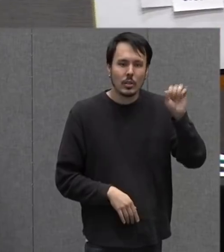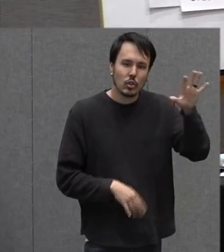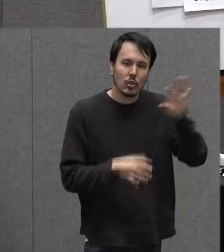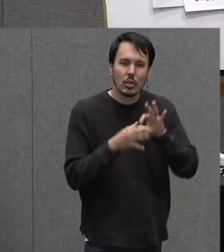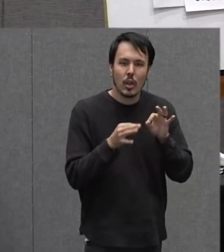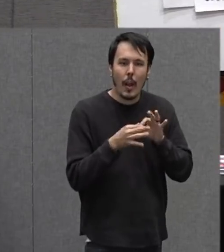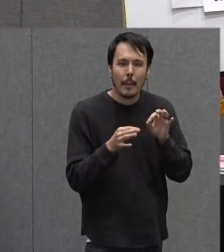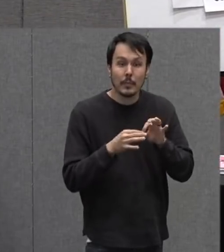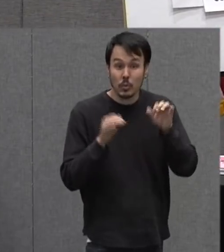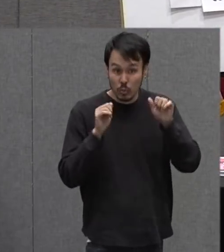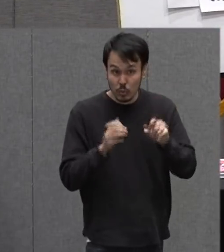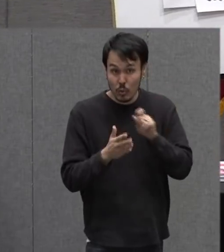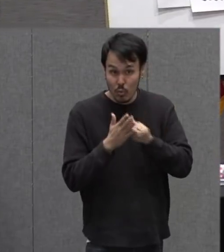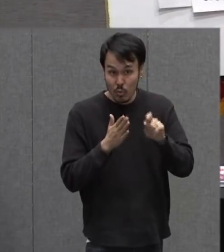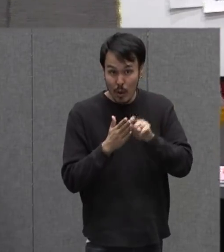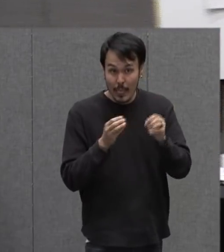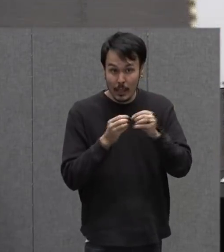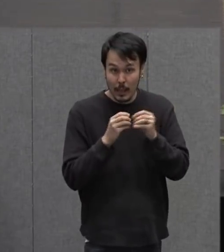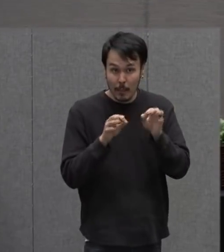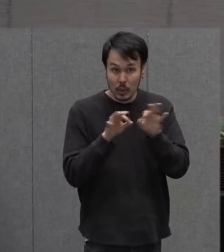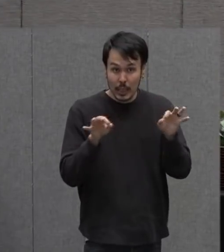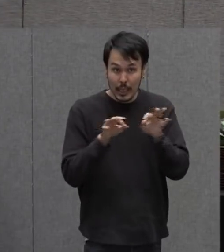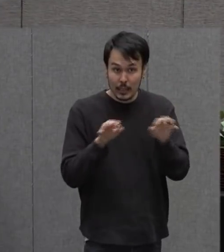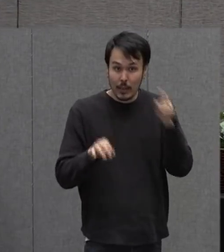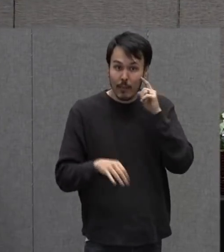sentence for the petals in the book.